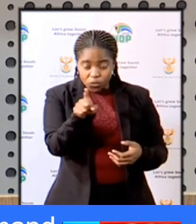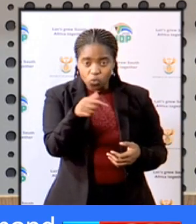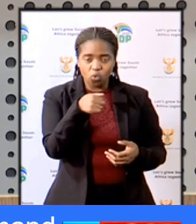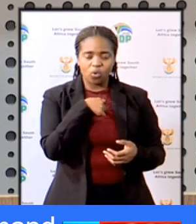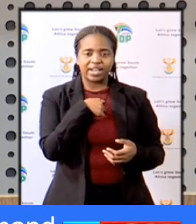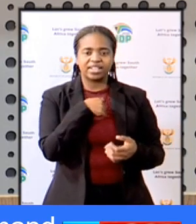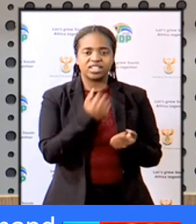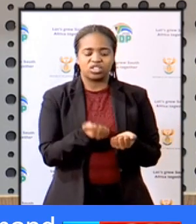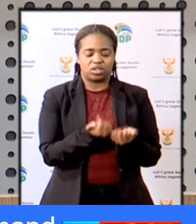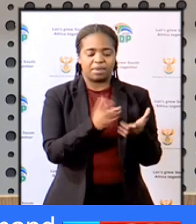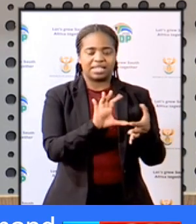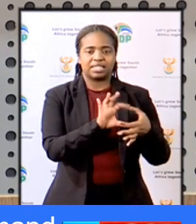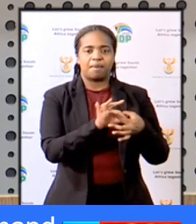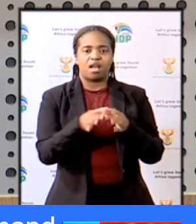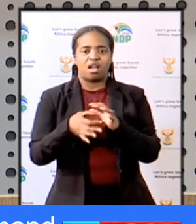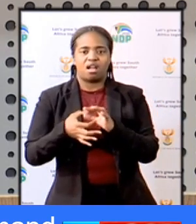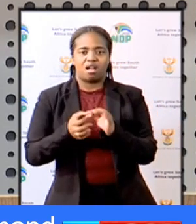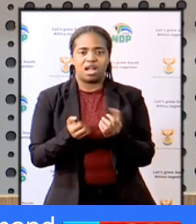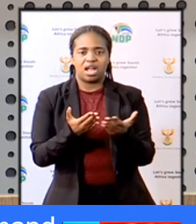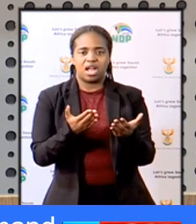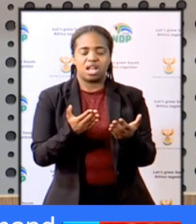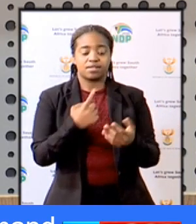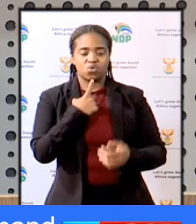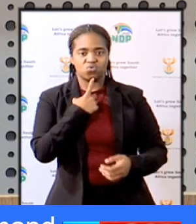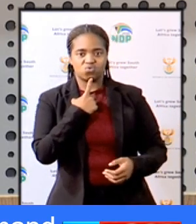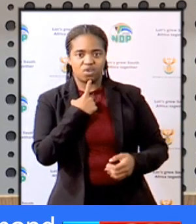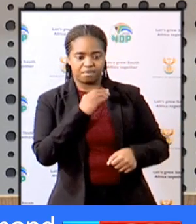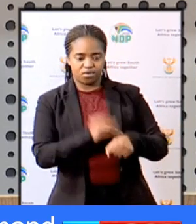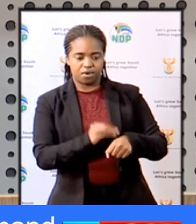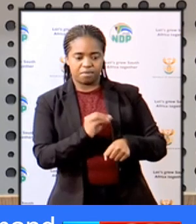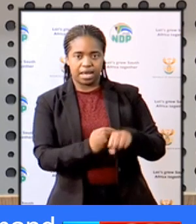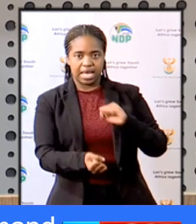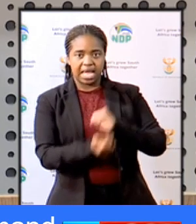chain decides, here's a crisis,